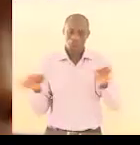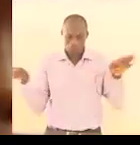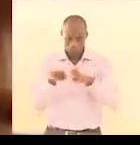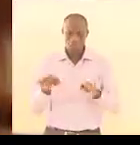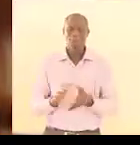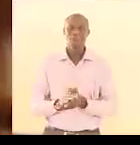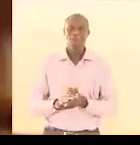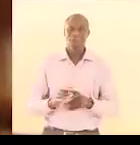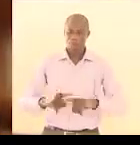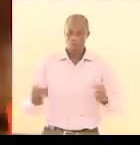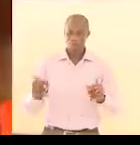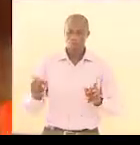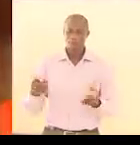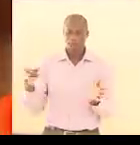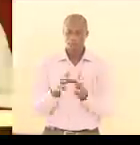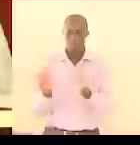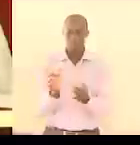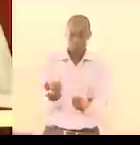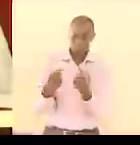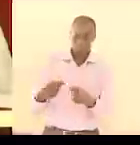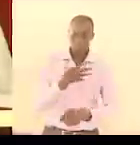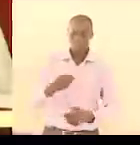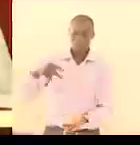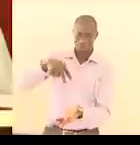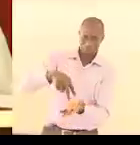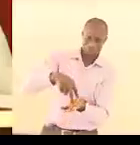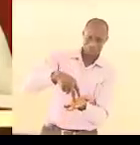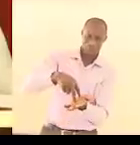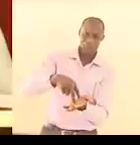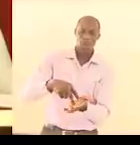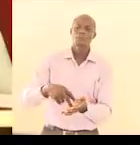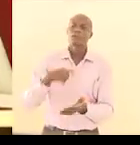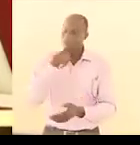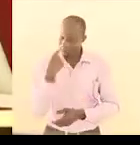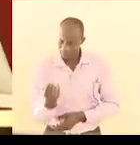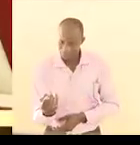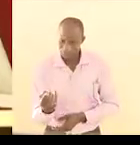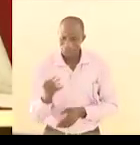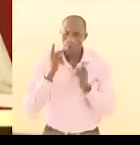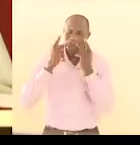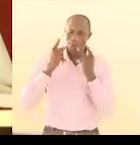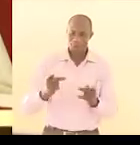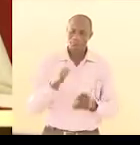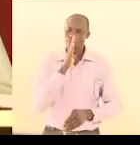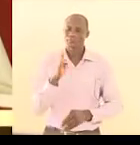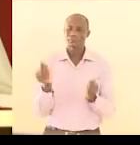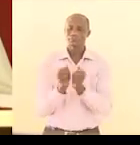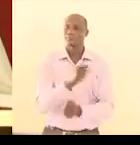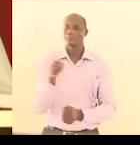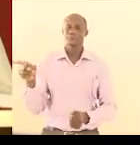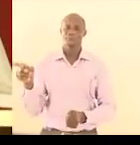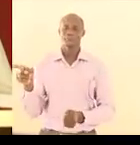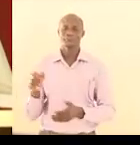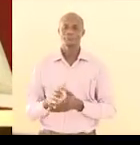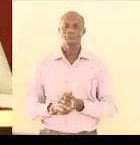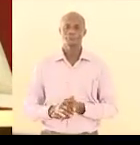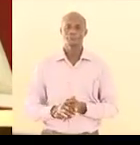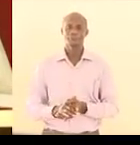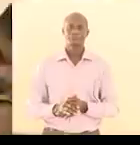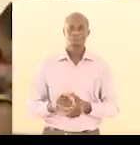doors were shut, but Jesus came and stood among them and said, "Peace be with